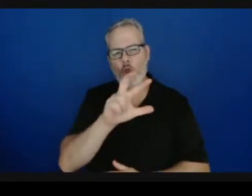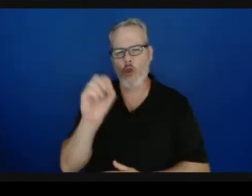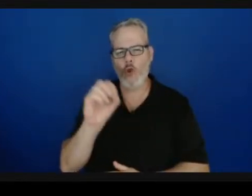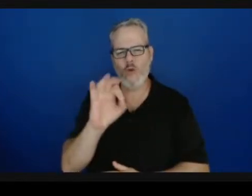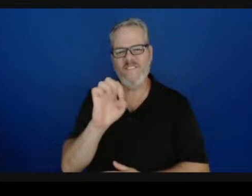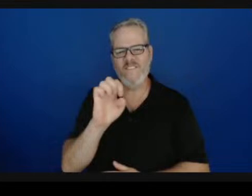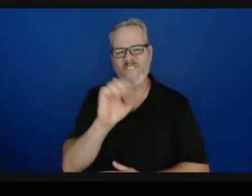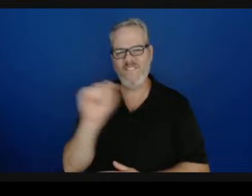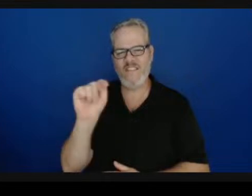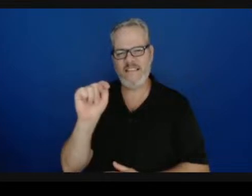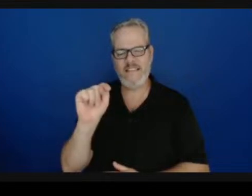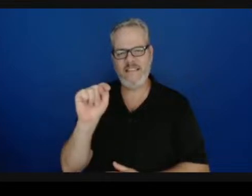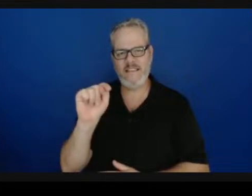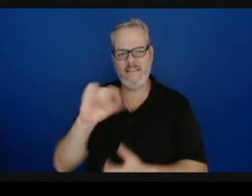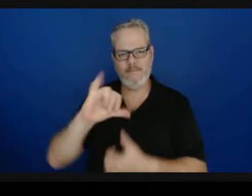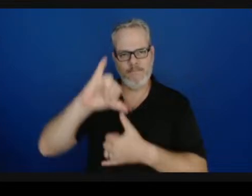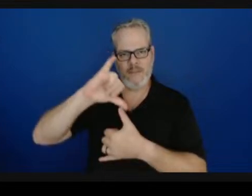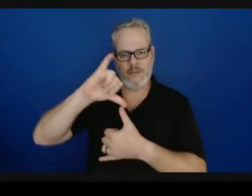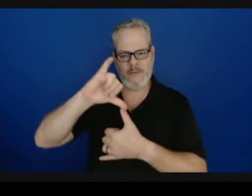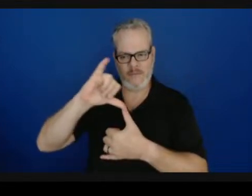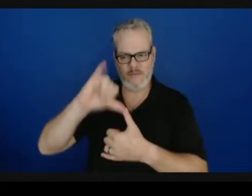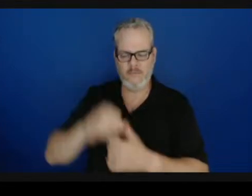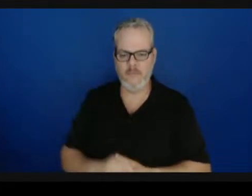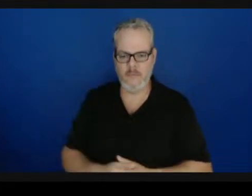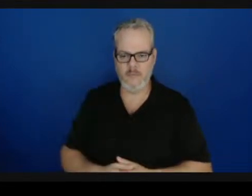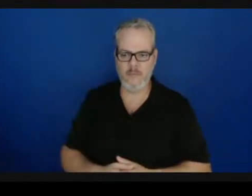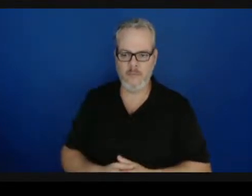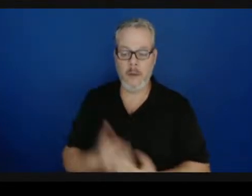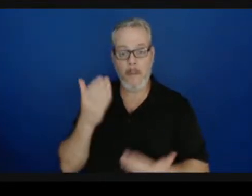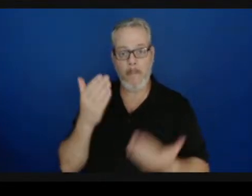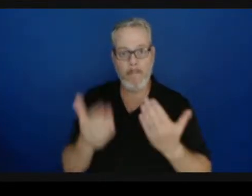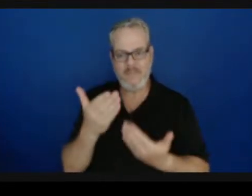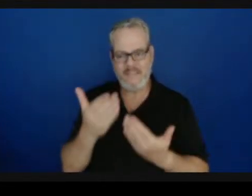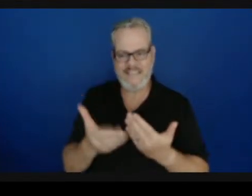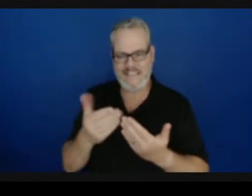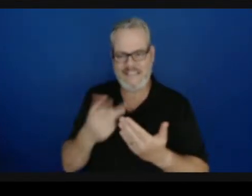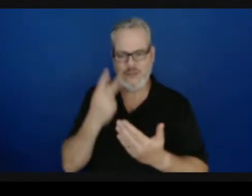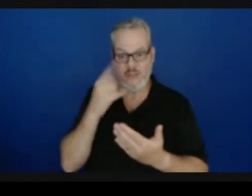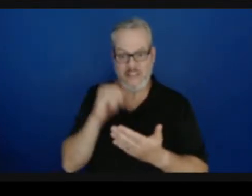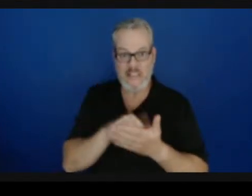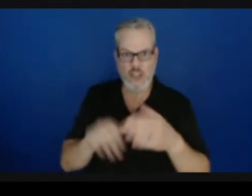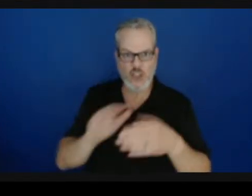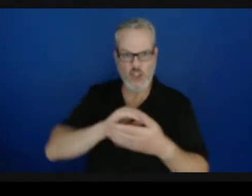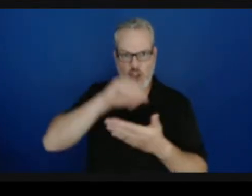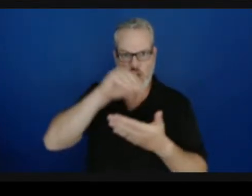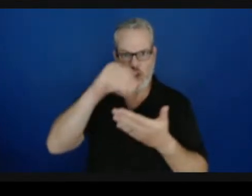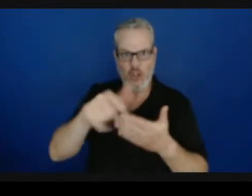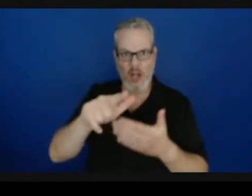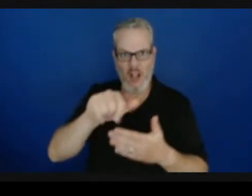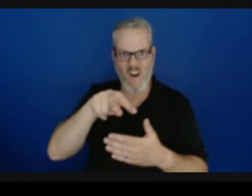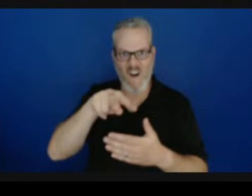most part, these fountains. And perhaps also more easily see this big channel of lava that's flowing down.